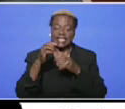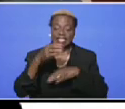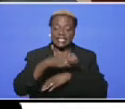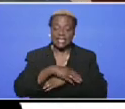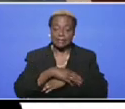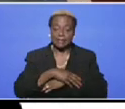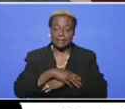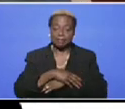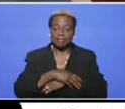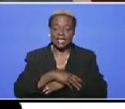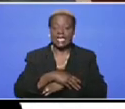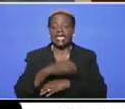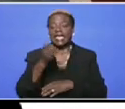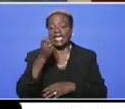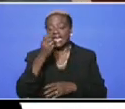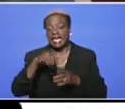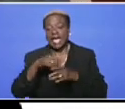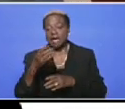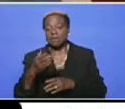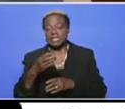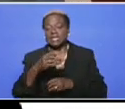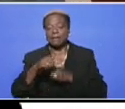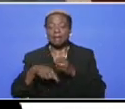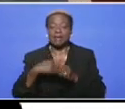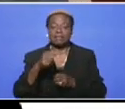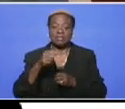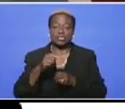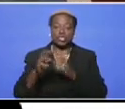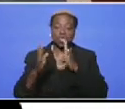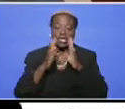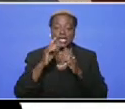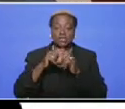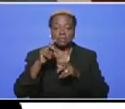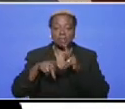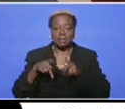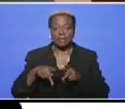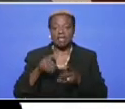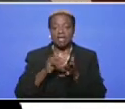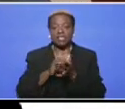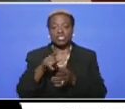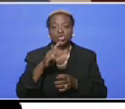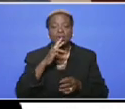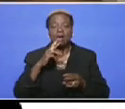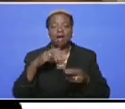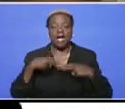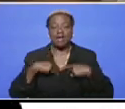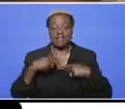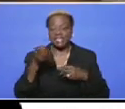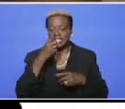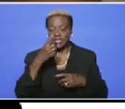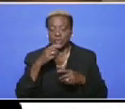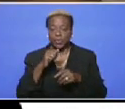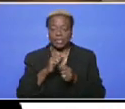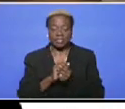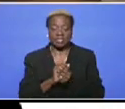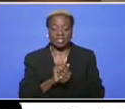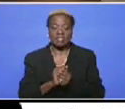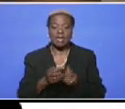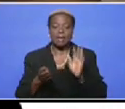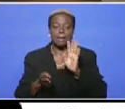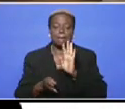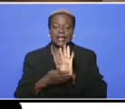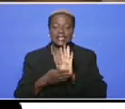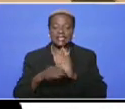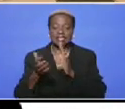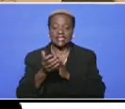the rapport between the people that you're having dinner with. So cell phones are out of the question. And with the basic skills